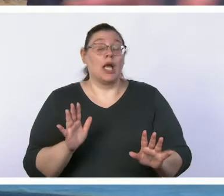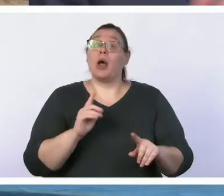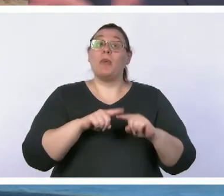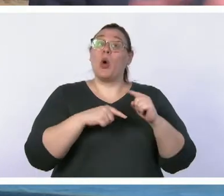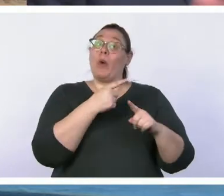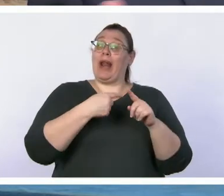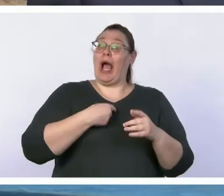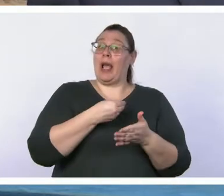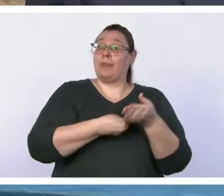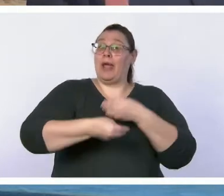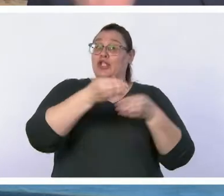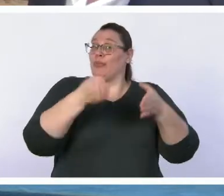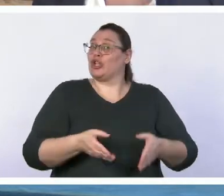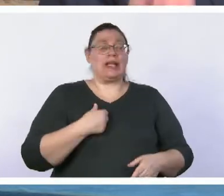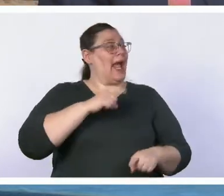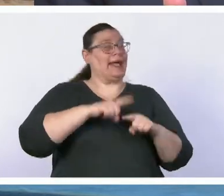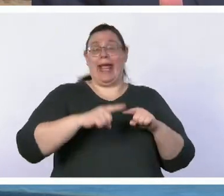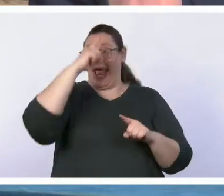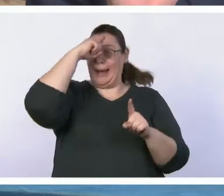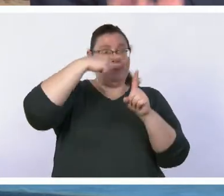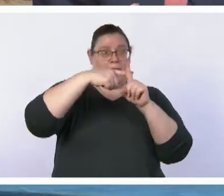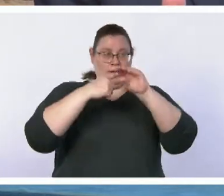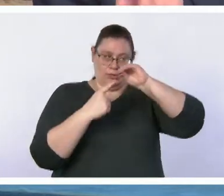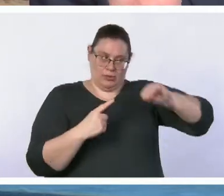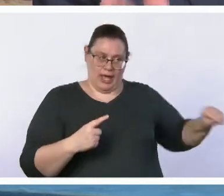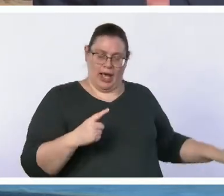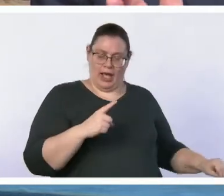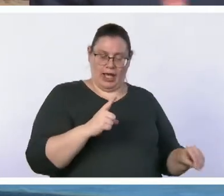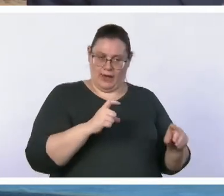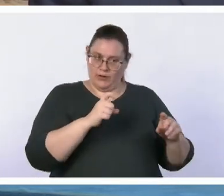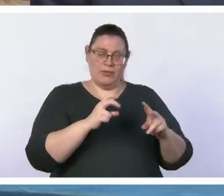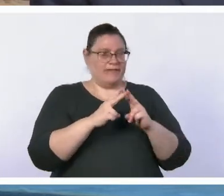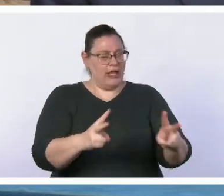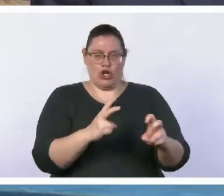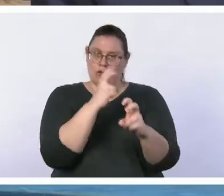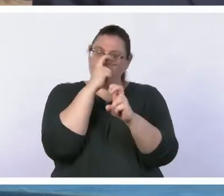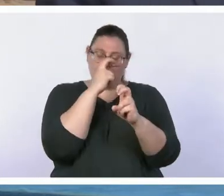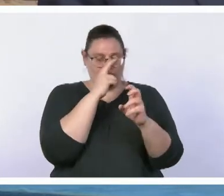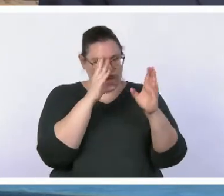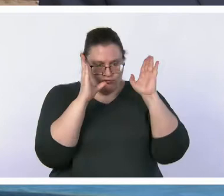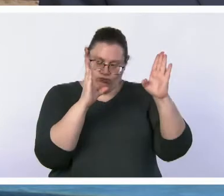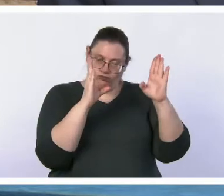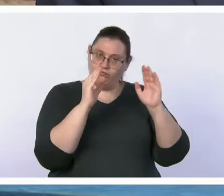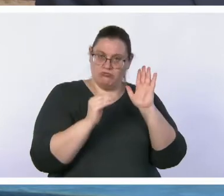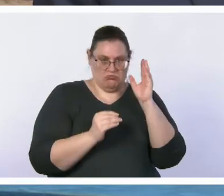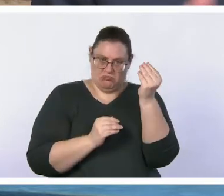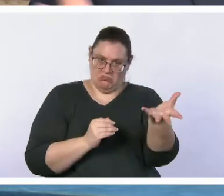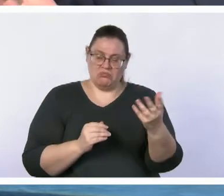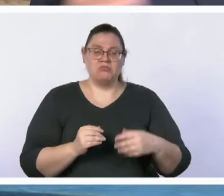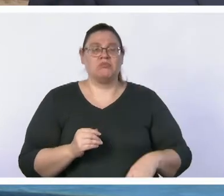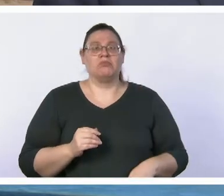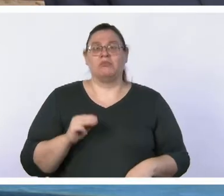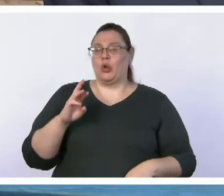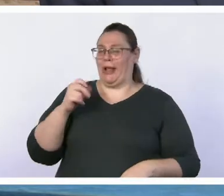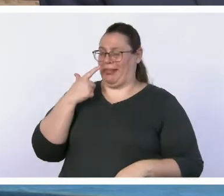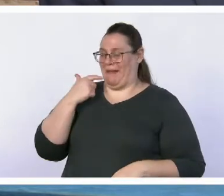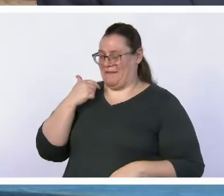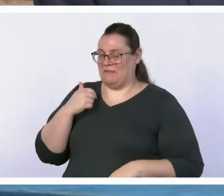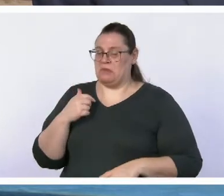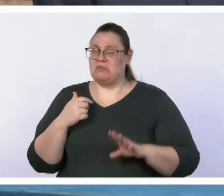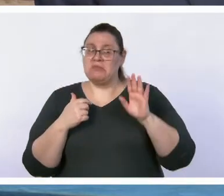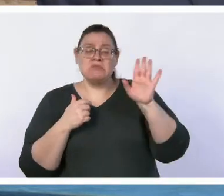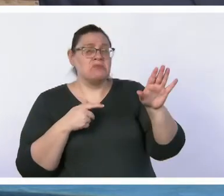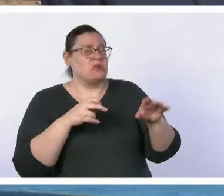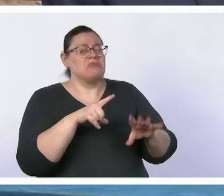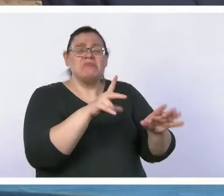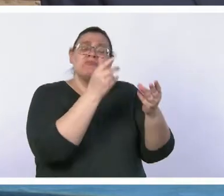on, I can't be optimistic there anyway. Very realistic. You have to right. be hard-nosed but I'm blessed really